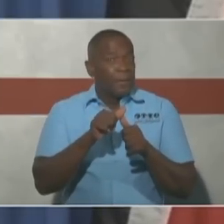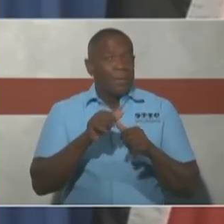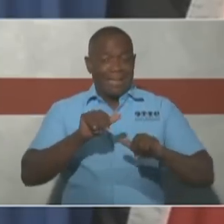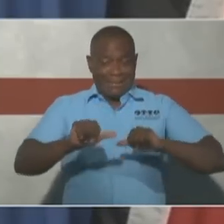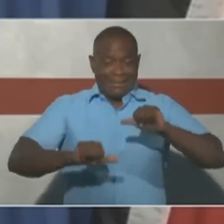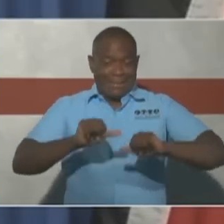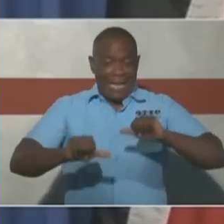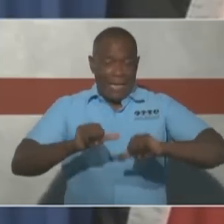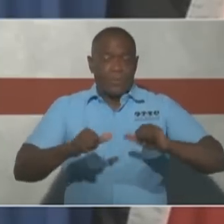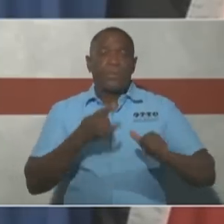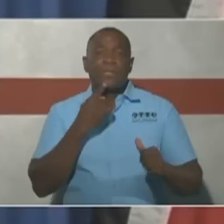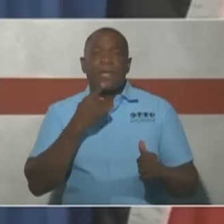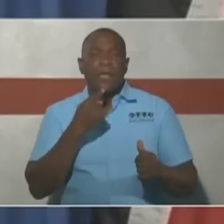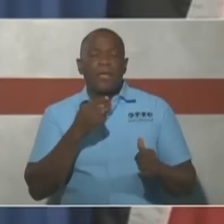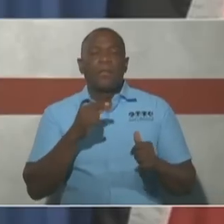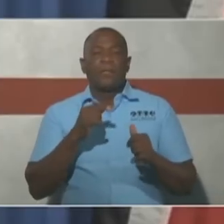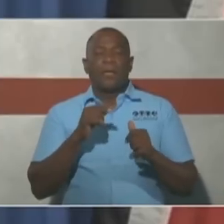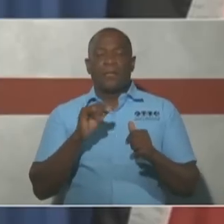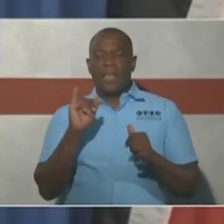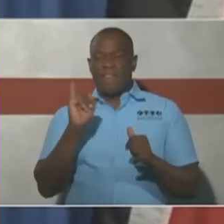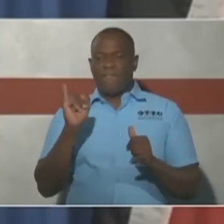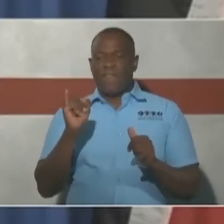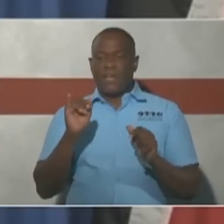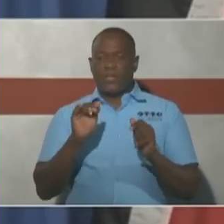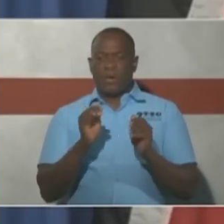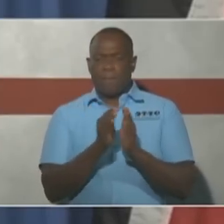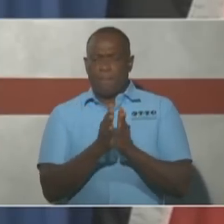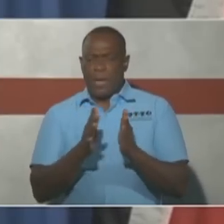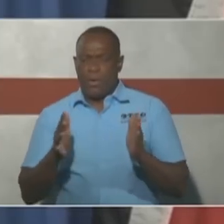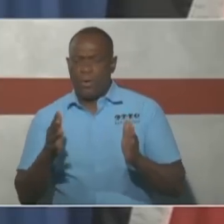Chinese were a little surprised and inquired as to whether we were